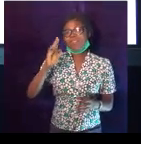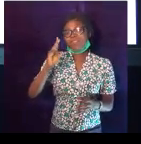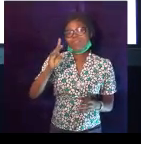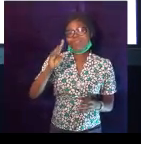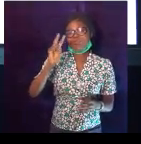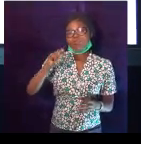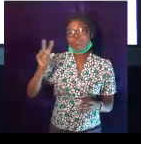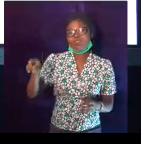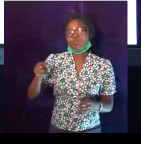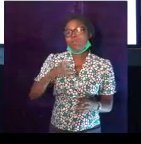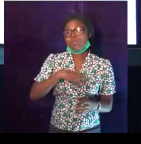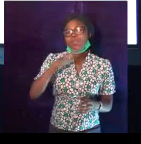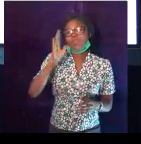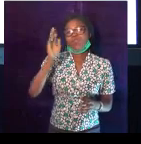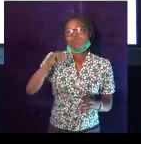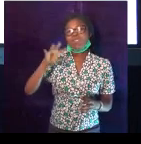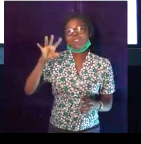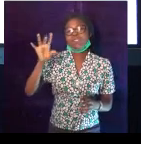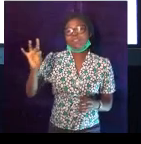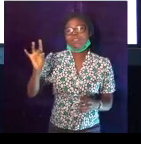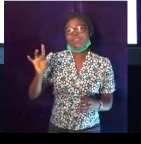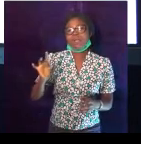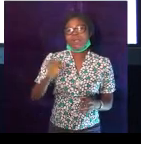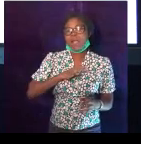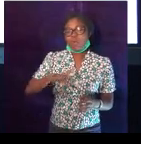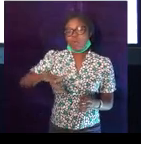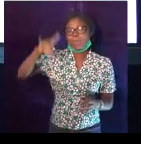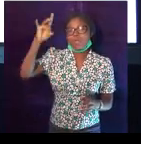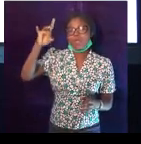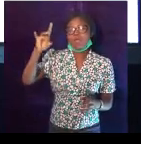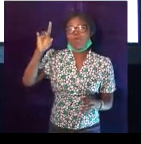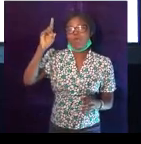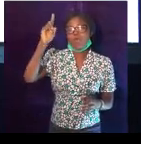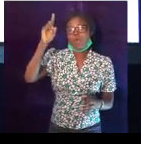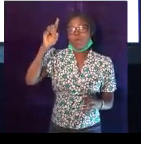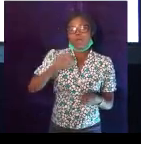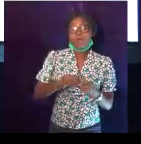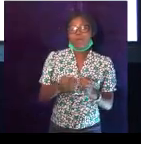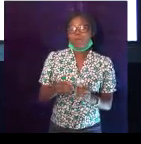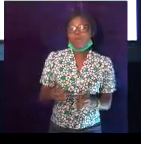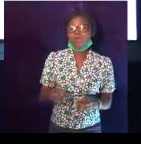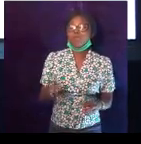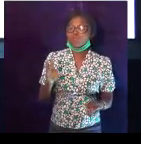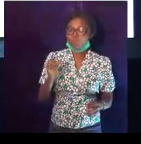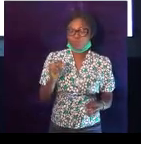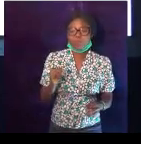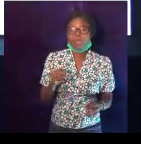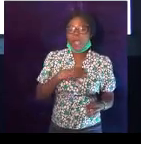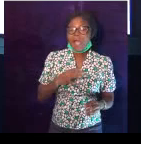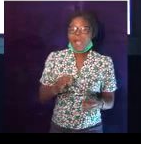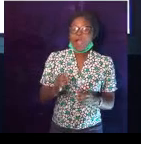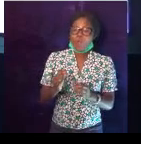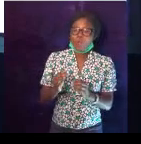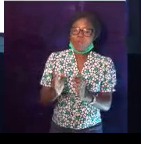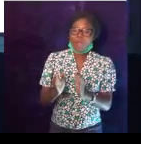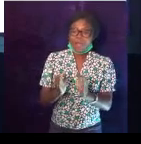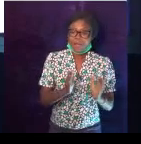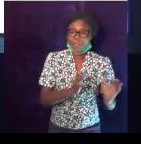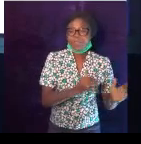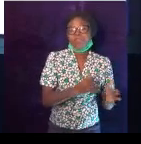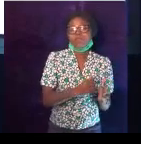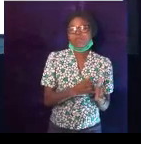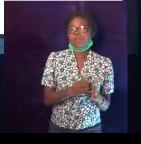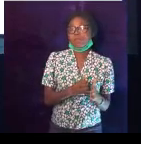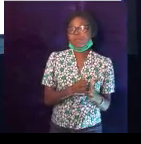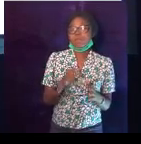35, 17, 22, 15, and 28. So am I just going to pick one number in the middle? No. I'm first going to arrange. So I'm